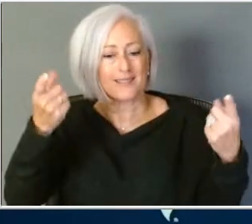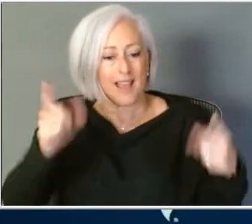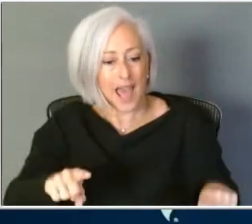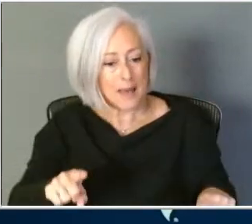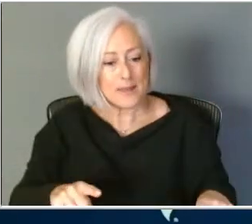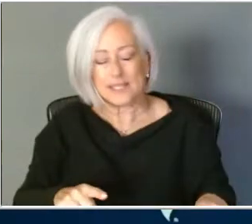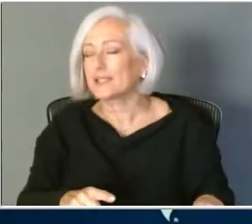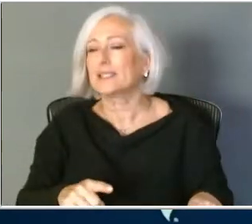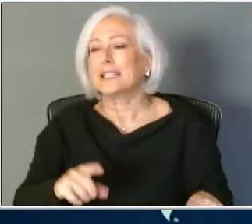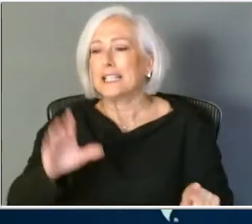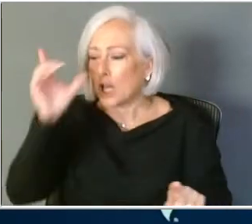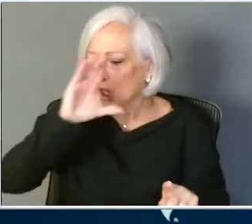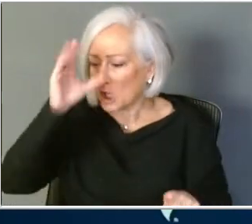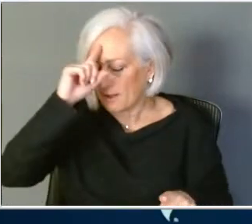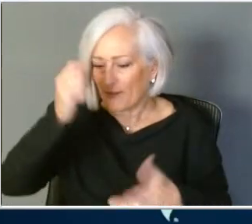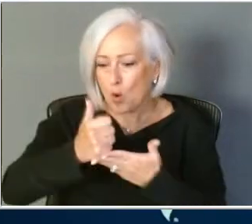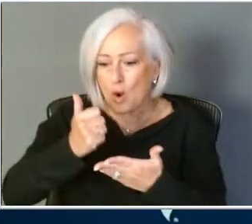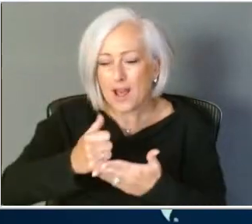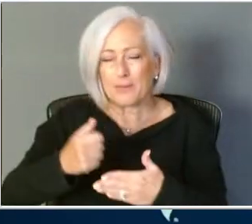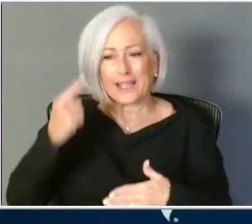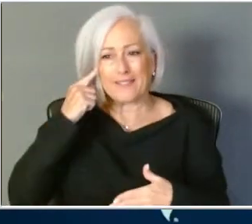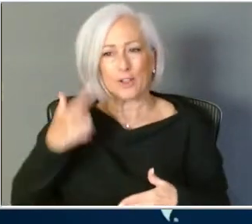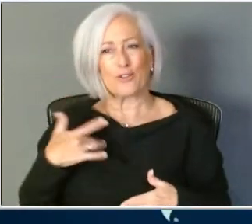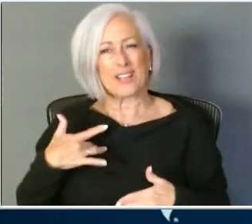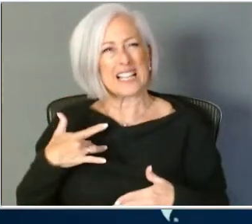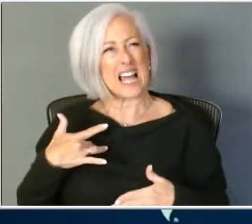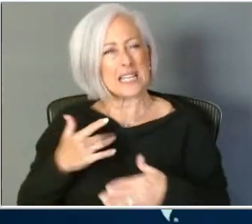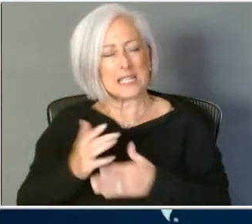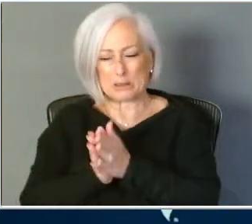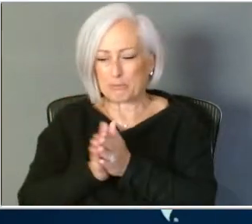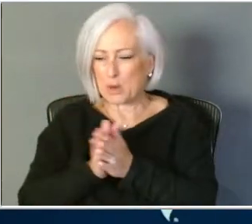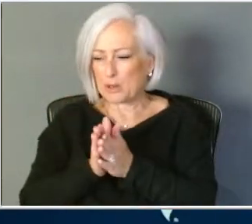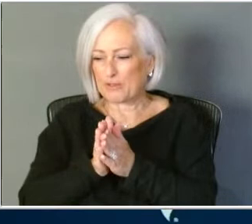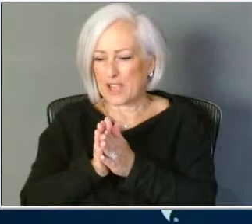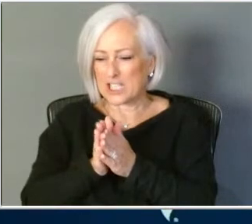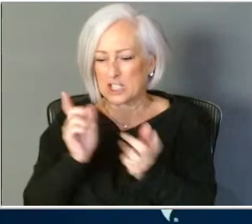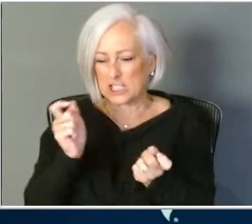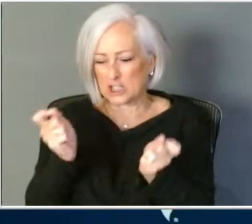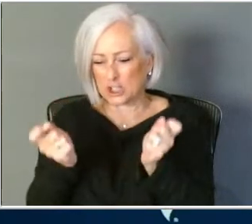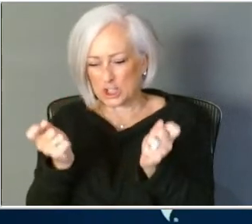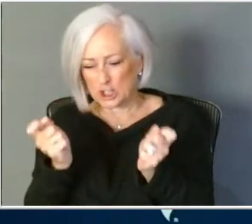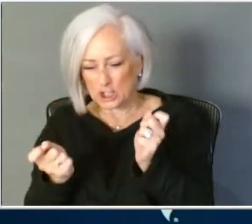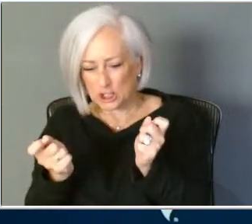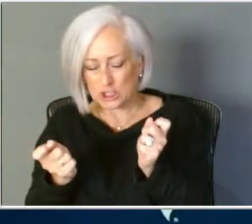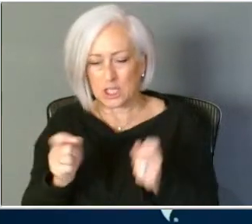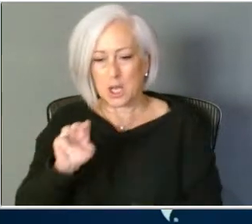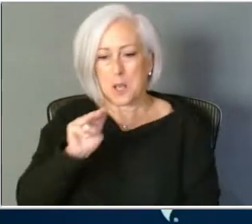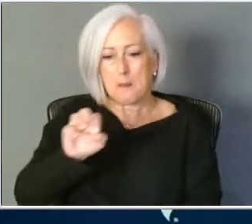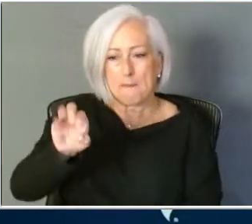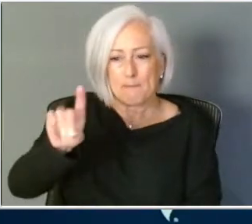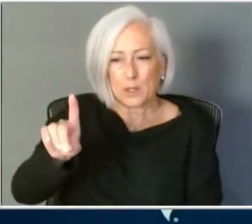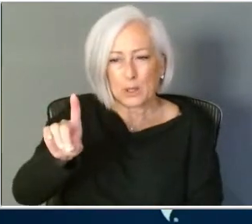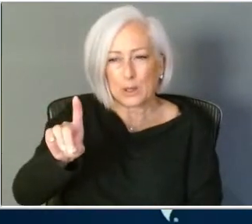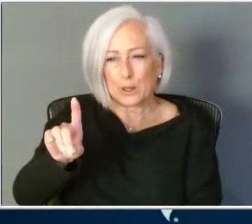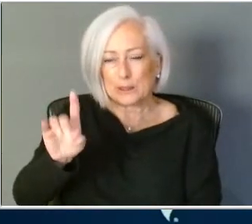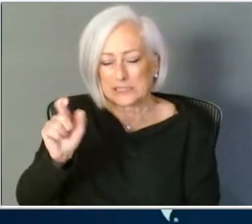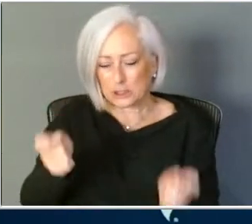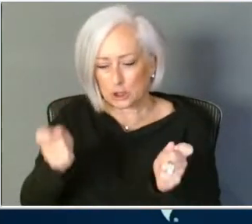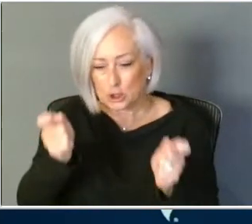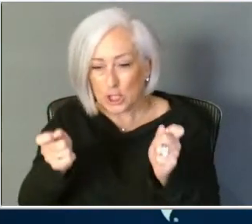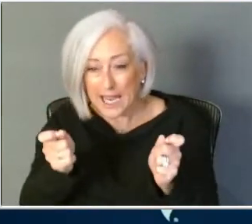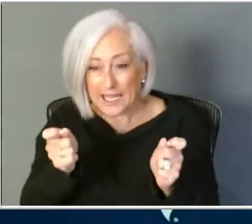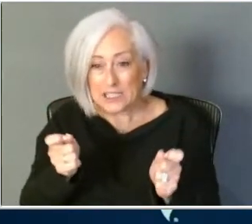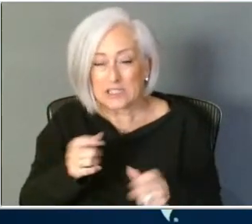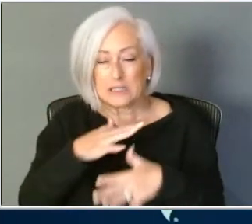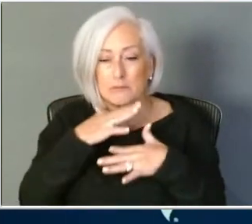to notice like changes in motivation or shifts in mood, if you feel like that burnout that we were talking about starting to set in,